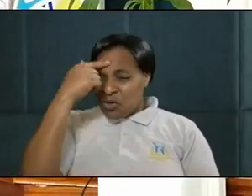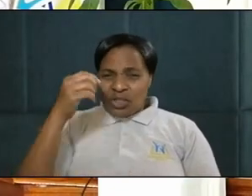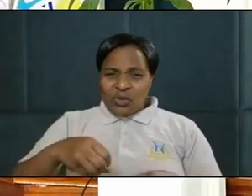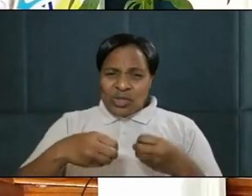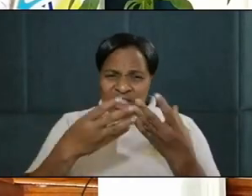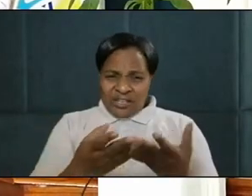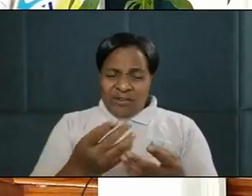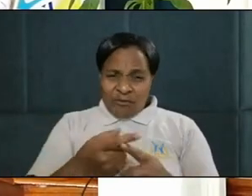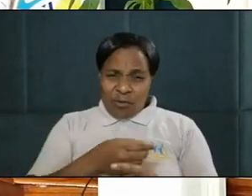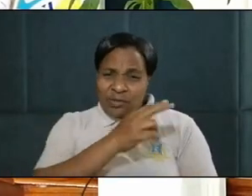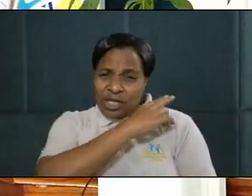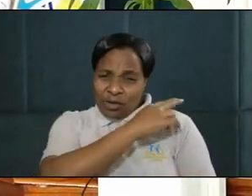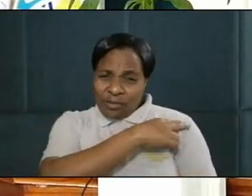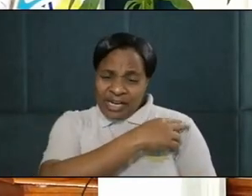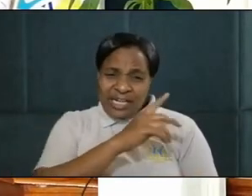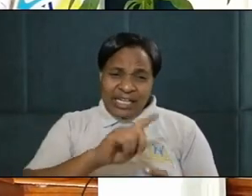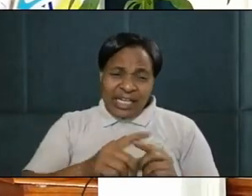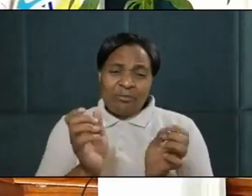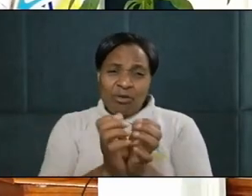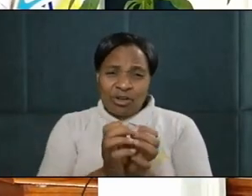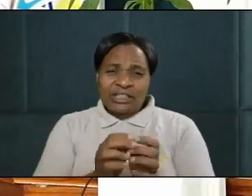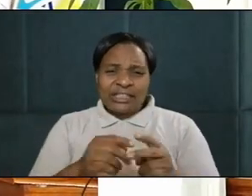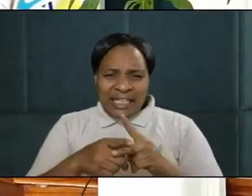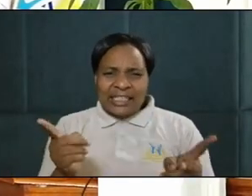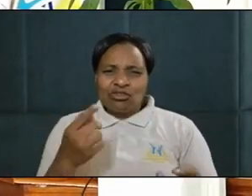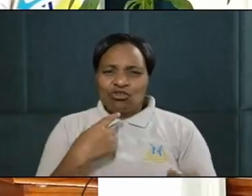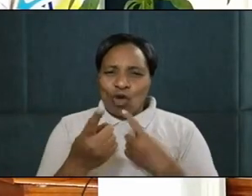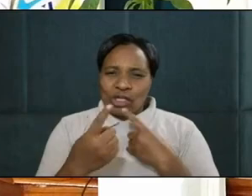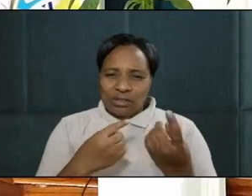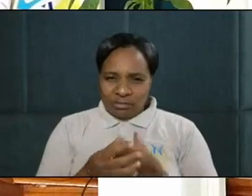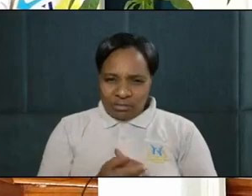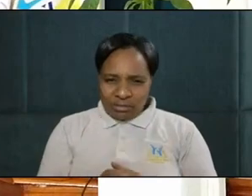granted. Yes. Then Paul started speaking. How does he start it?